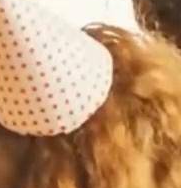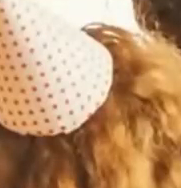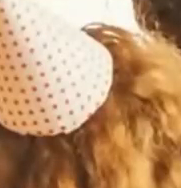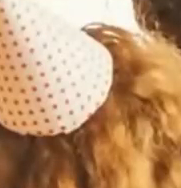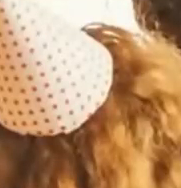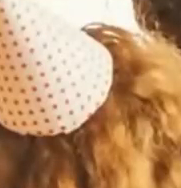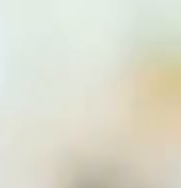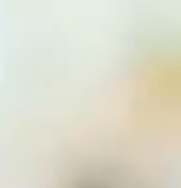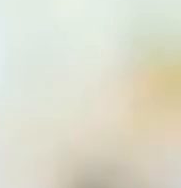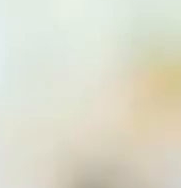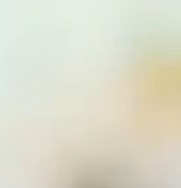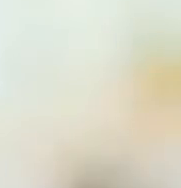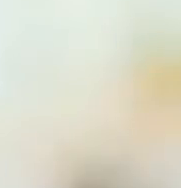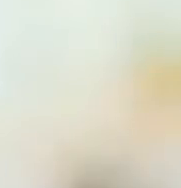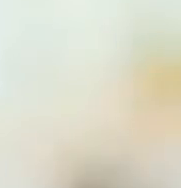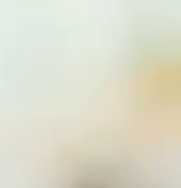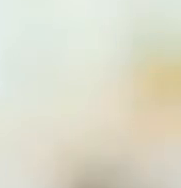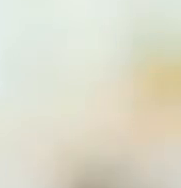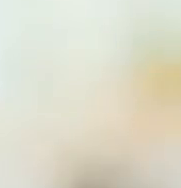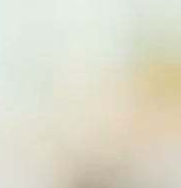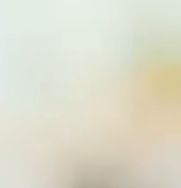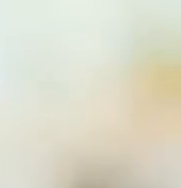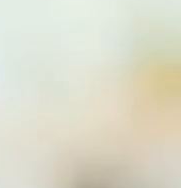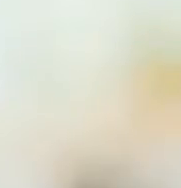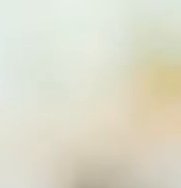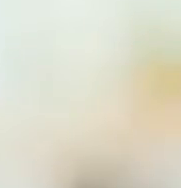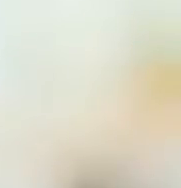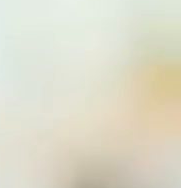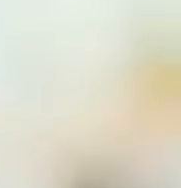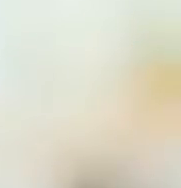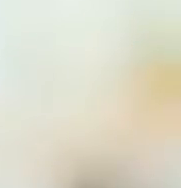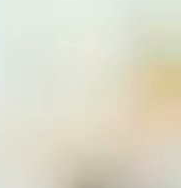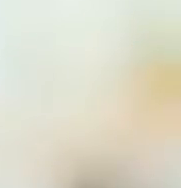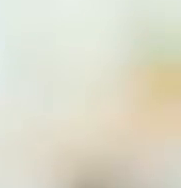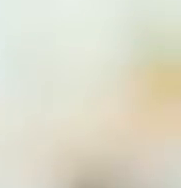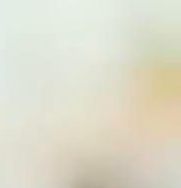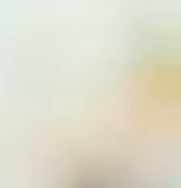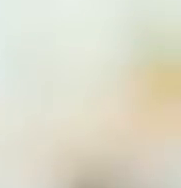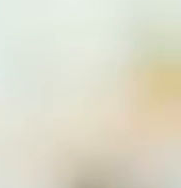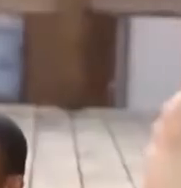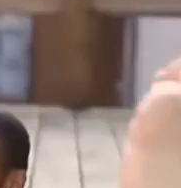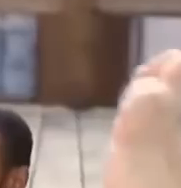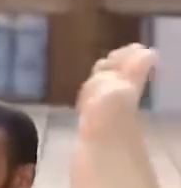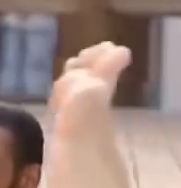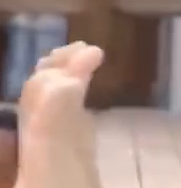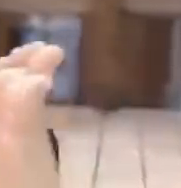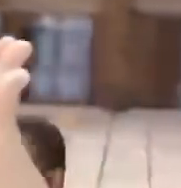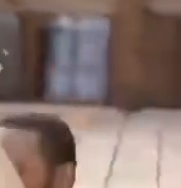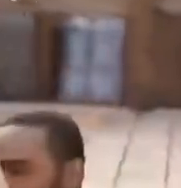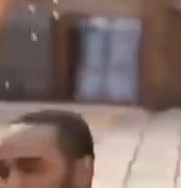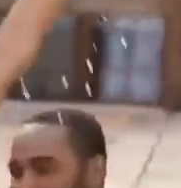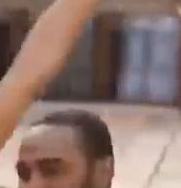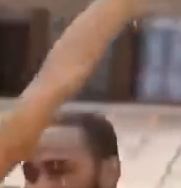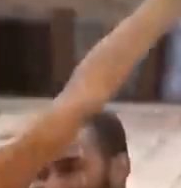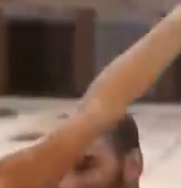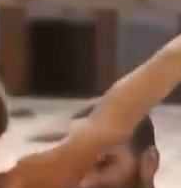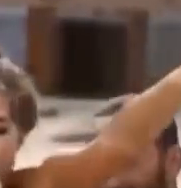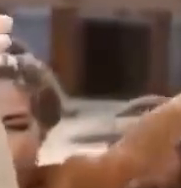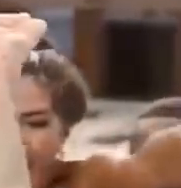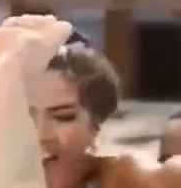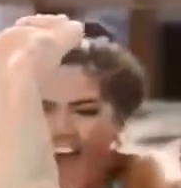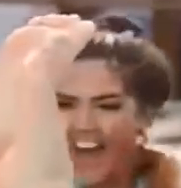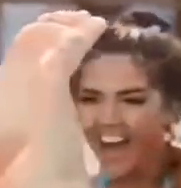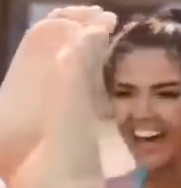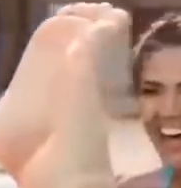party. We know you've been wanting to hug your grandparents. And we know you've